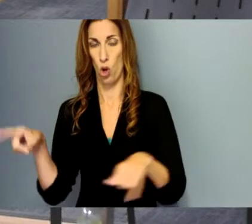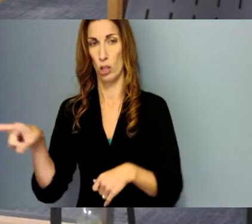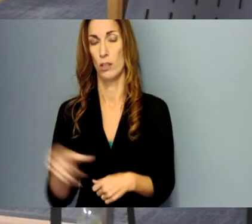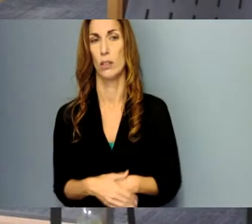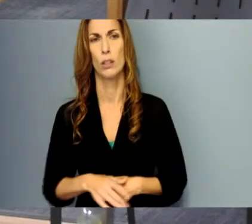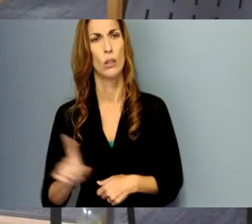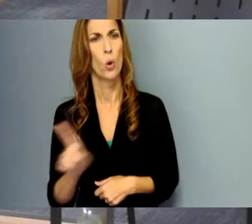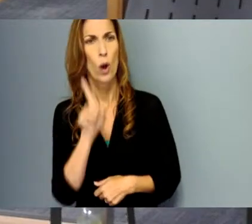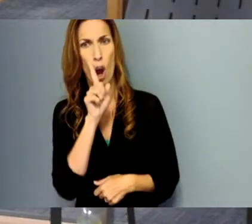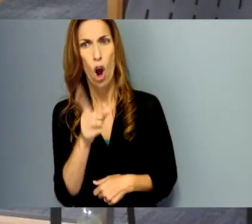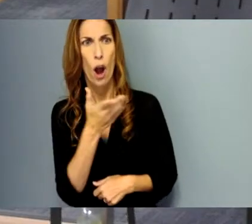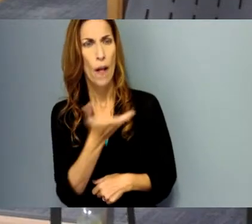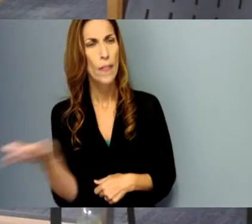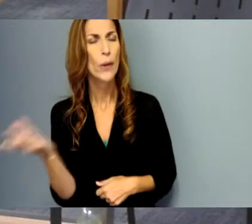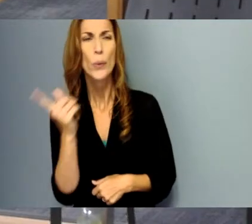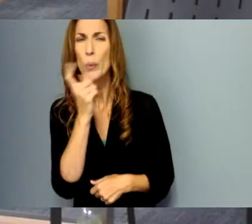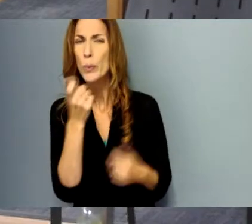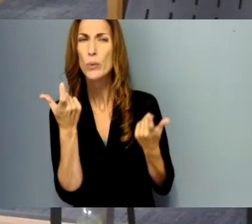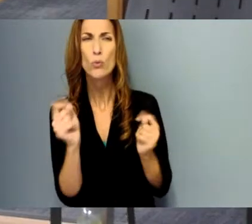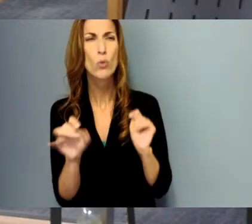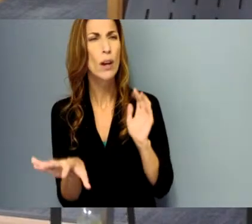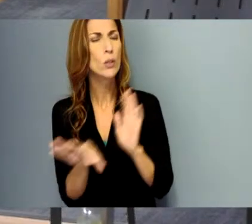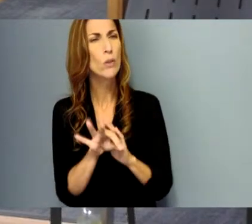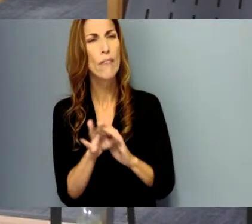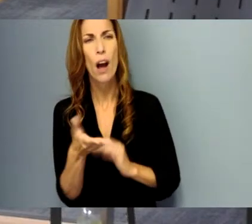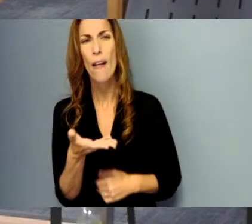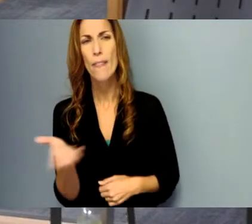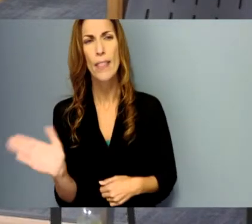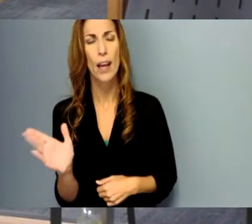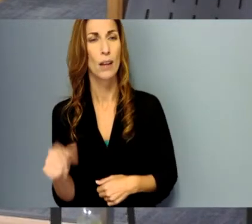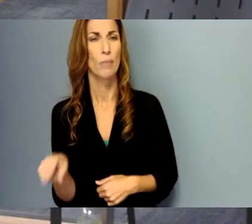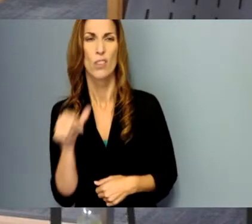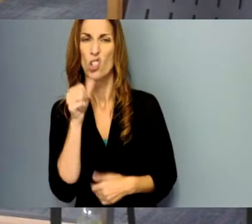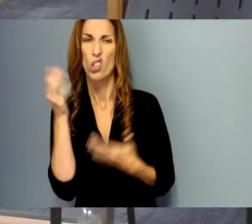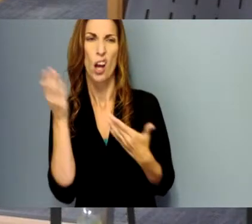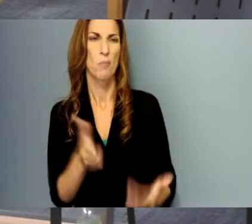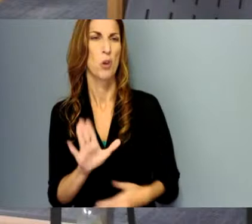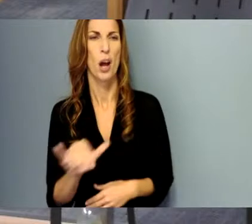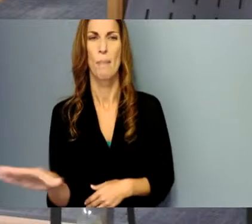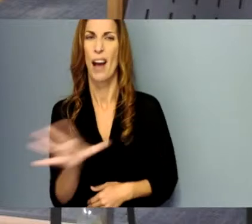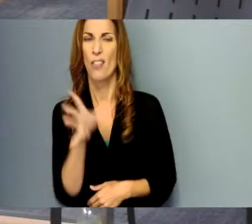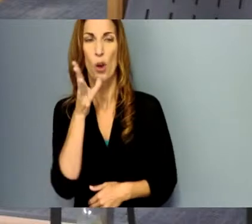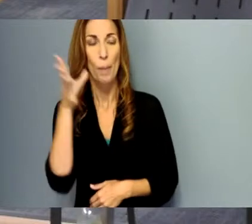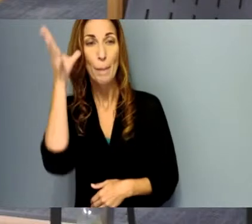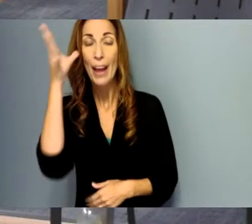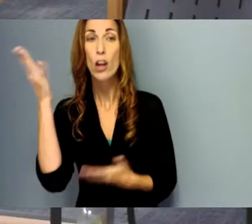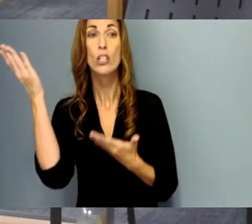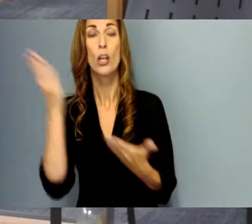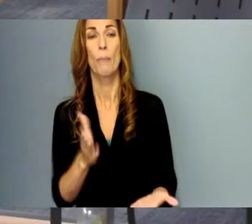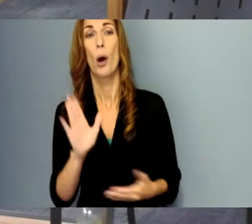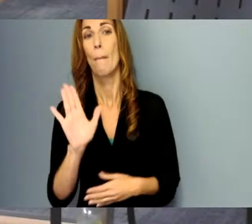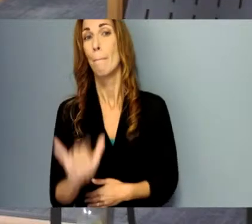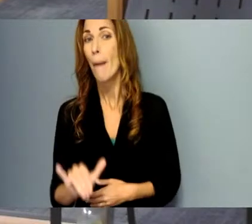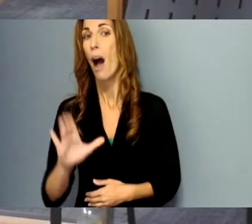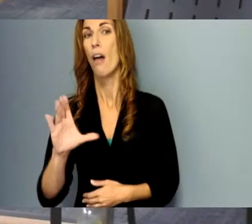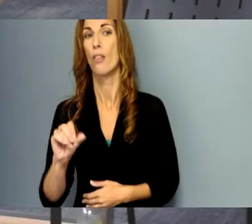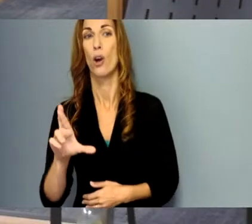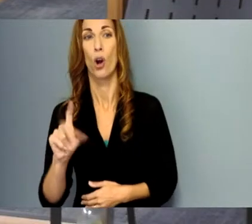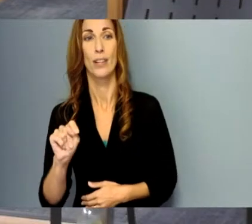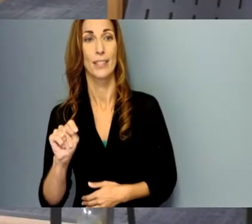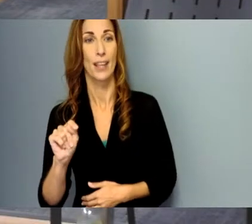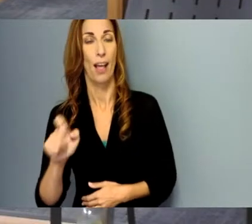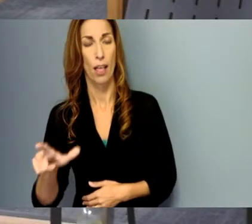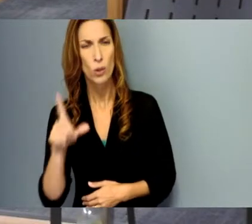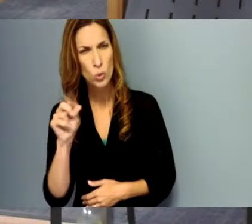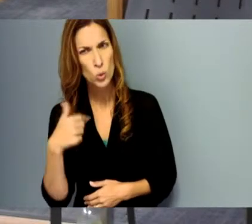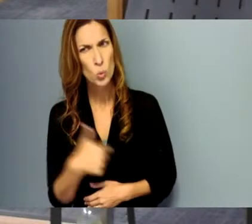Where are they? Who's trying to find them? They're not brought by their parents. They're brought by the cartel. Do we have a